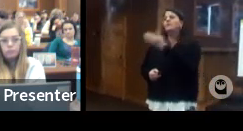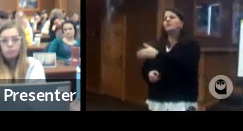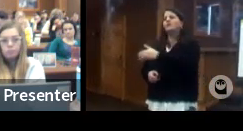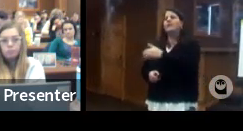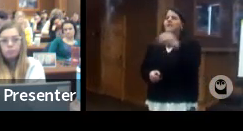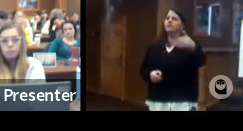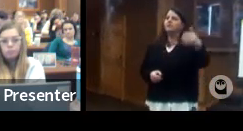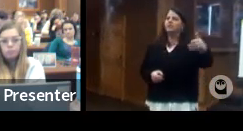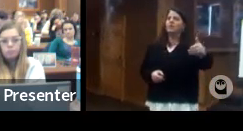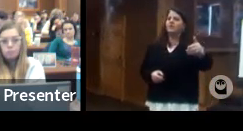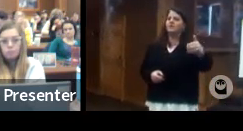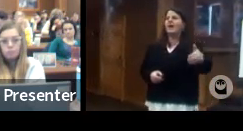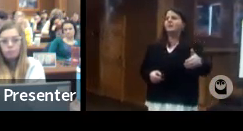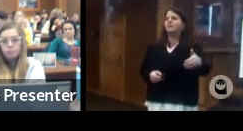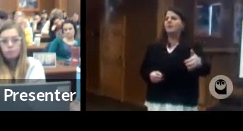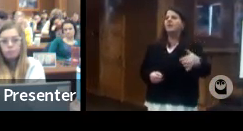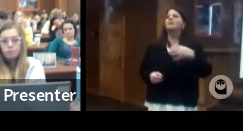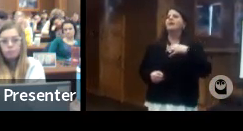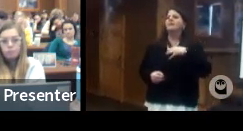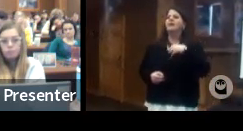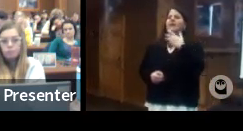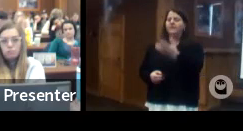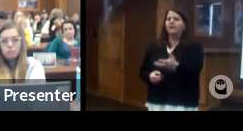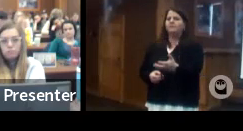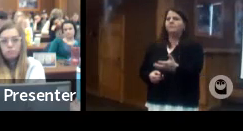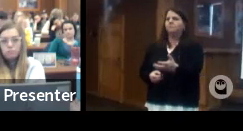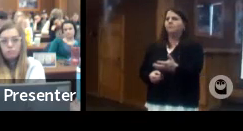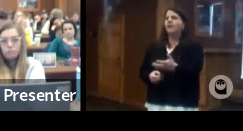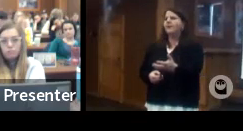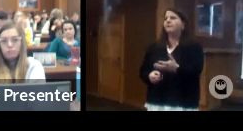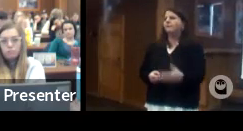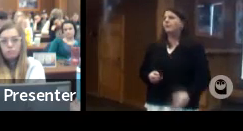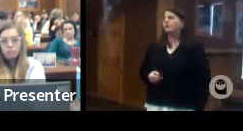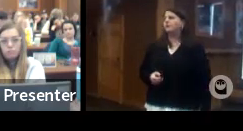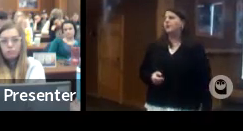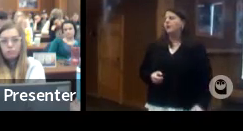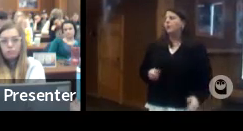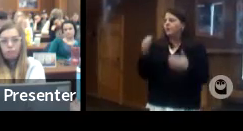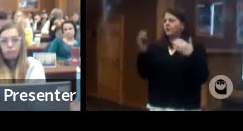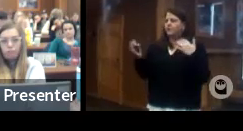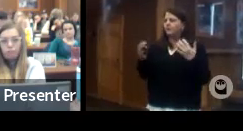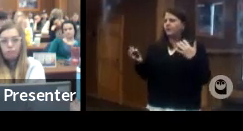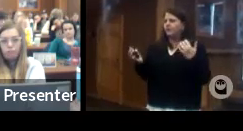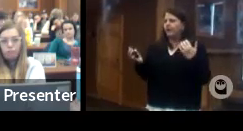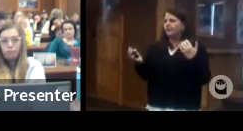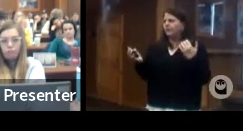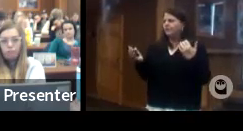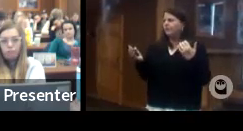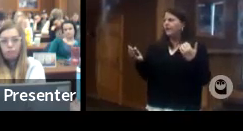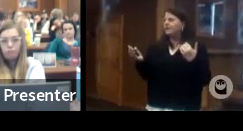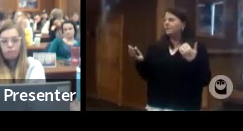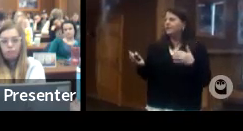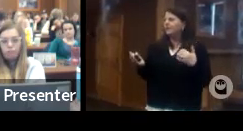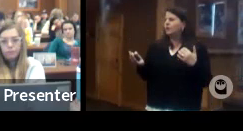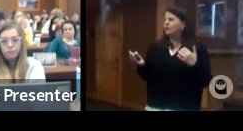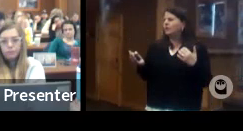if they want this issue, then here's a good question to ask me that I can then provide that information. We all think differently, right? Have